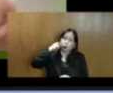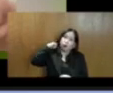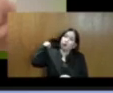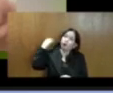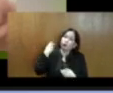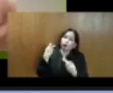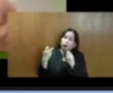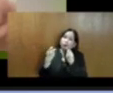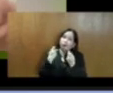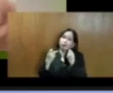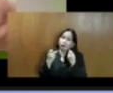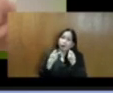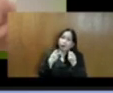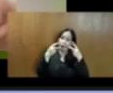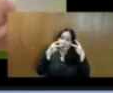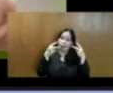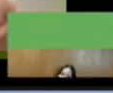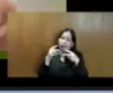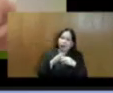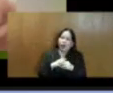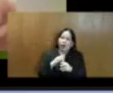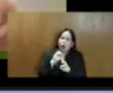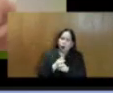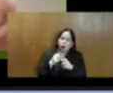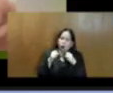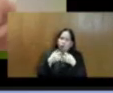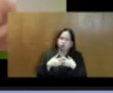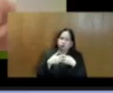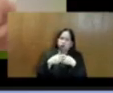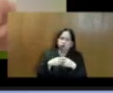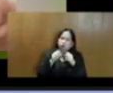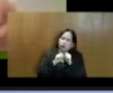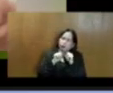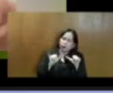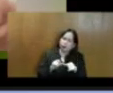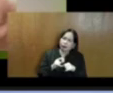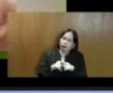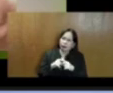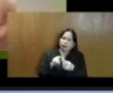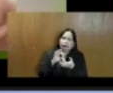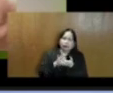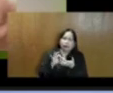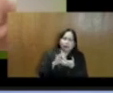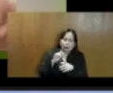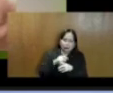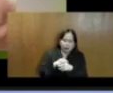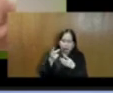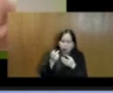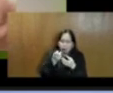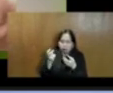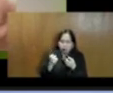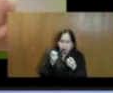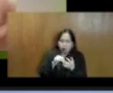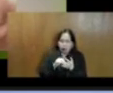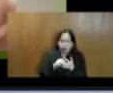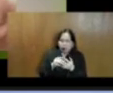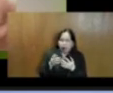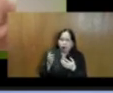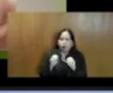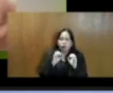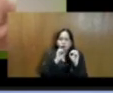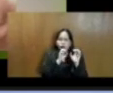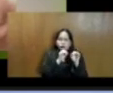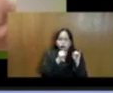about programming, we were taught about the rigor of programming, and we actually count the number of times we compile our programs in the